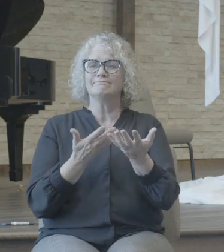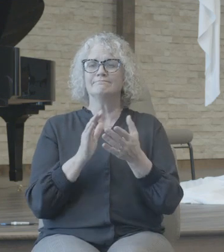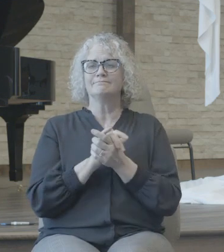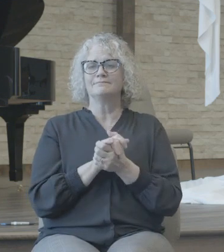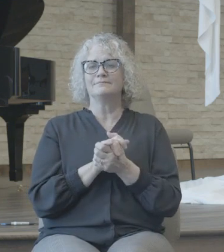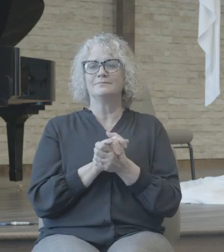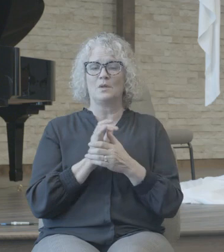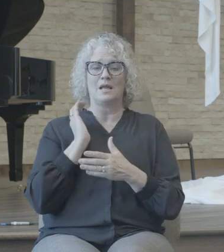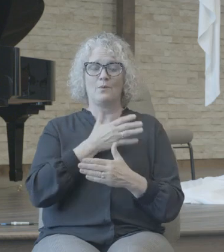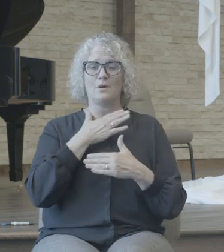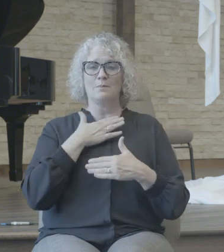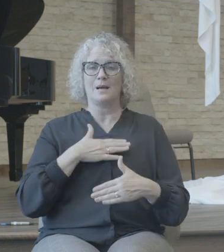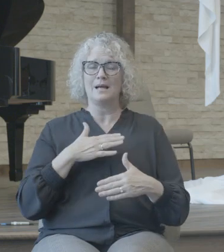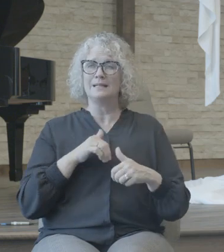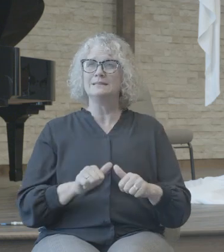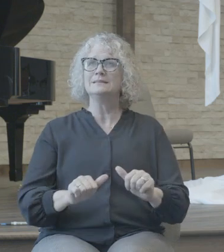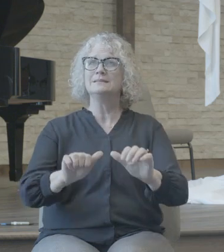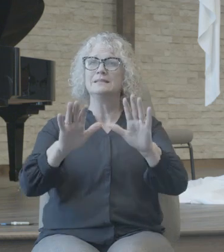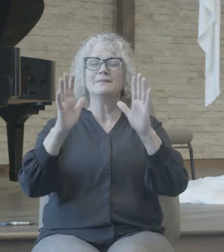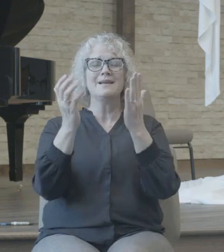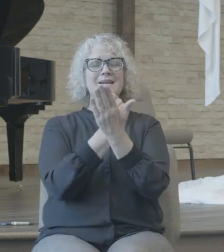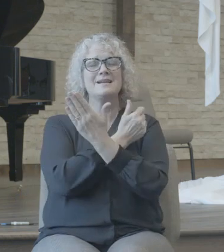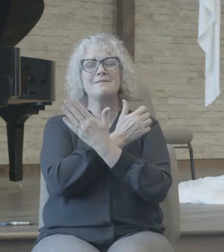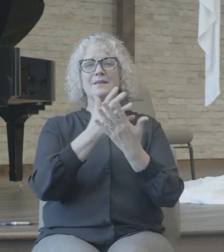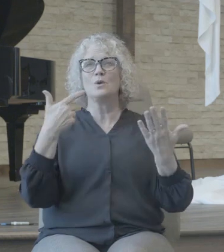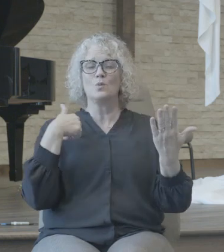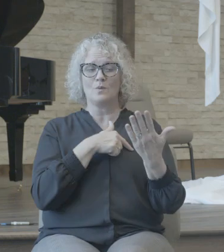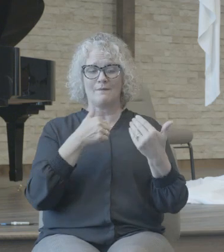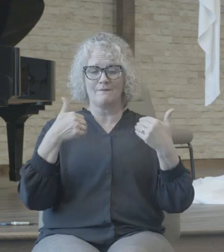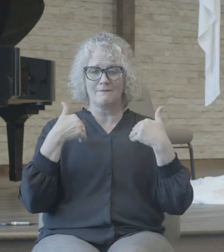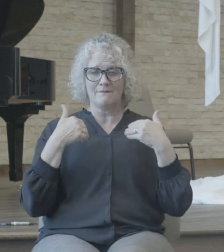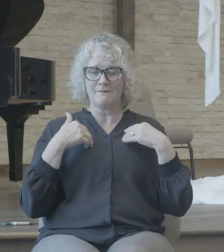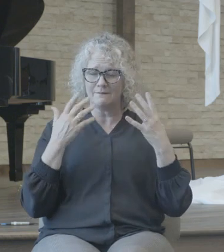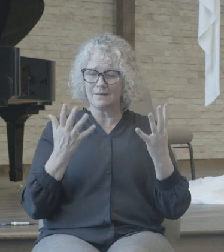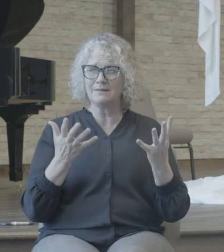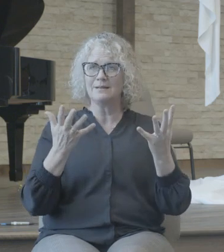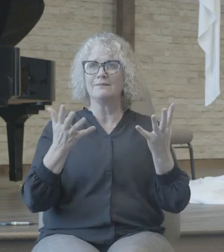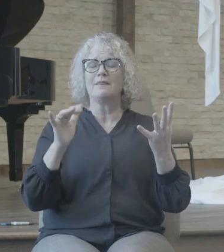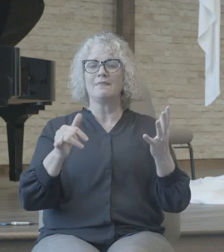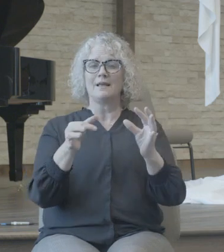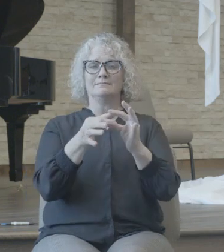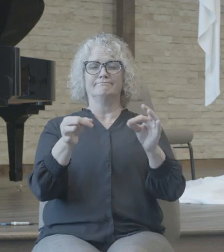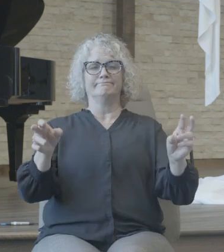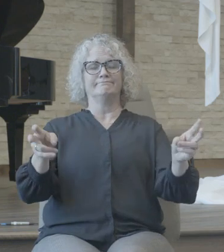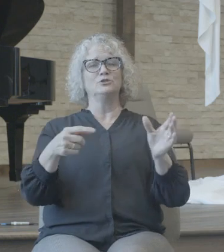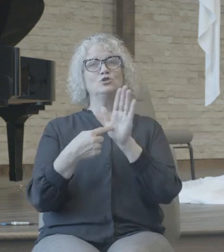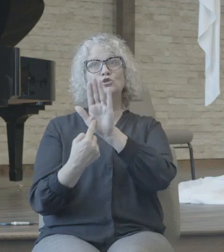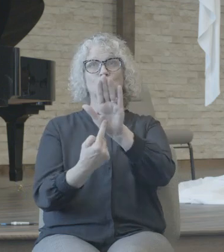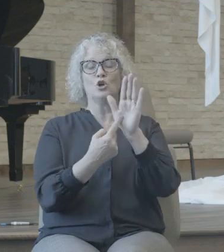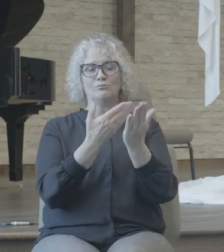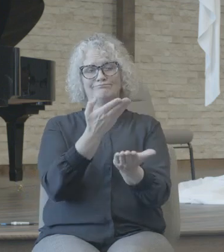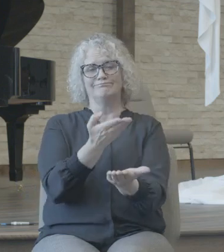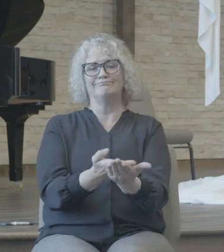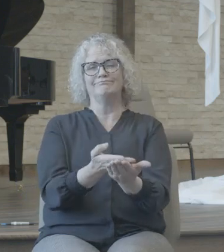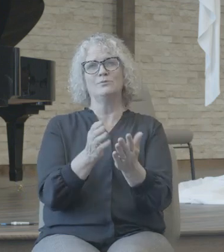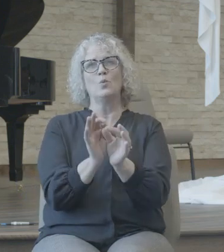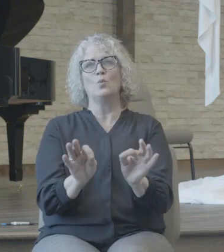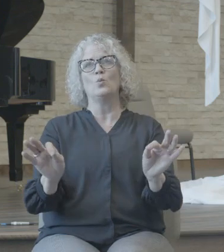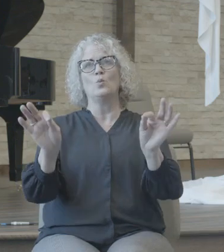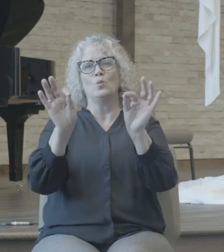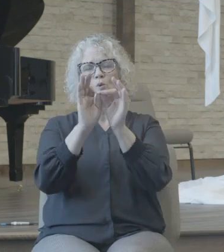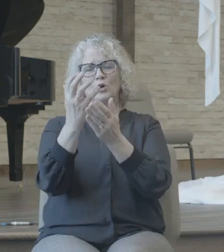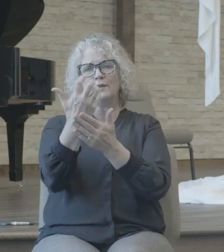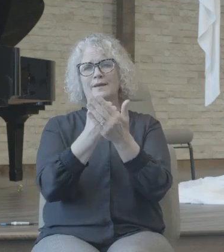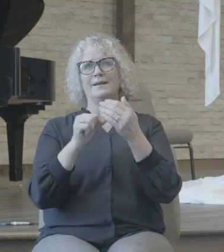giving him our bodies and all that we have, we are saying and showing, worthy is the